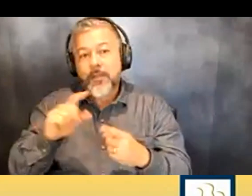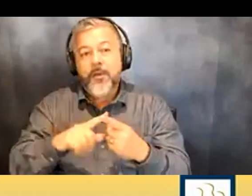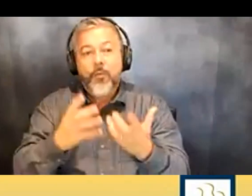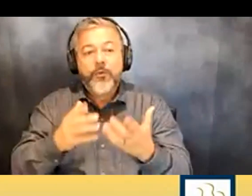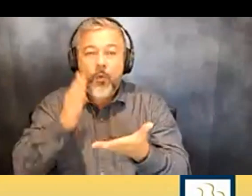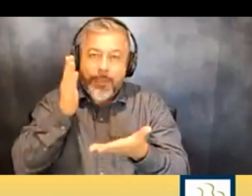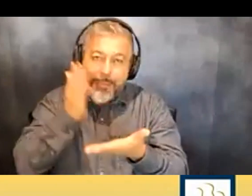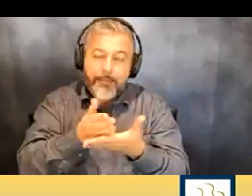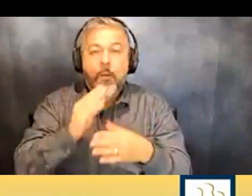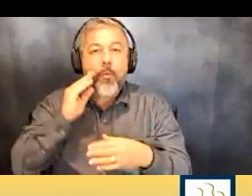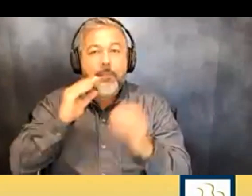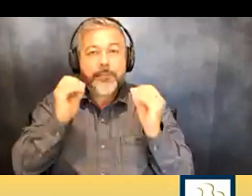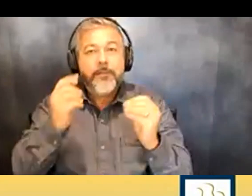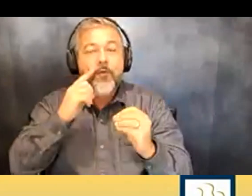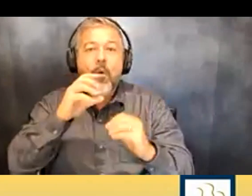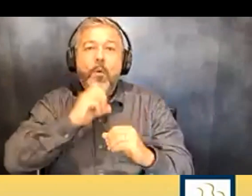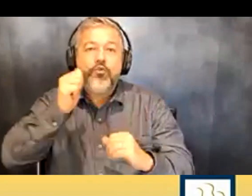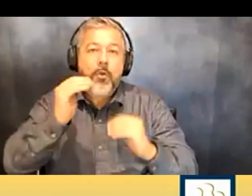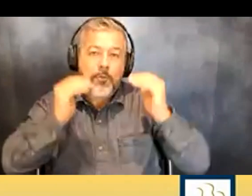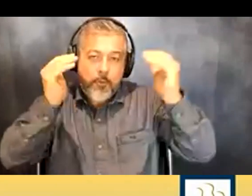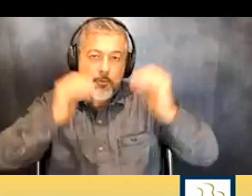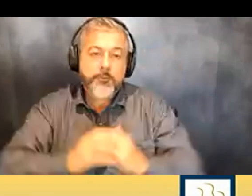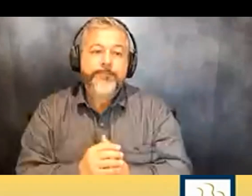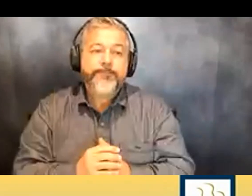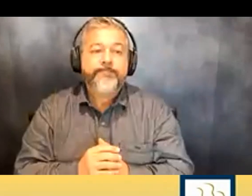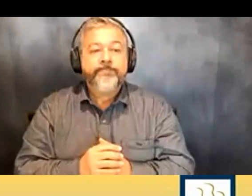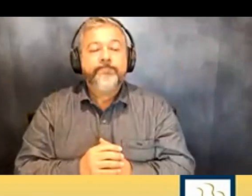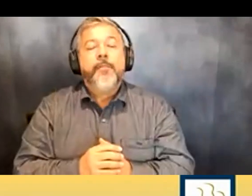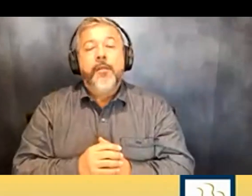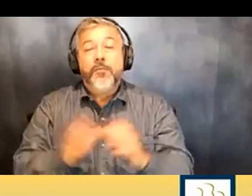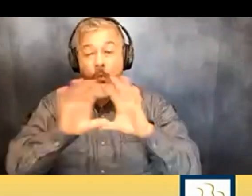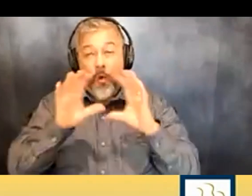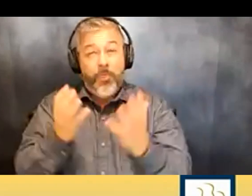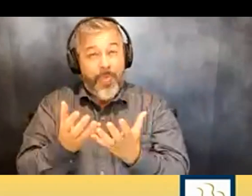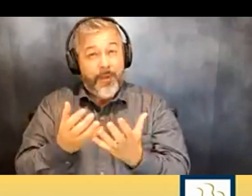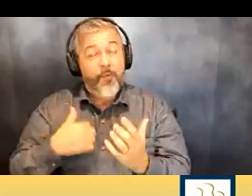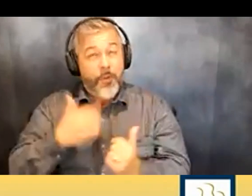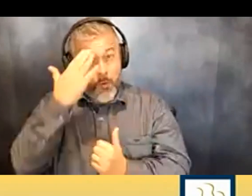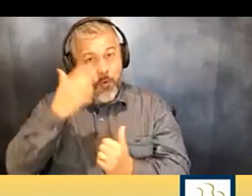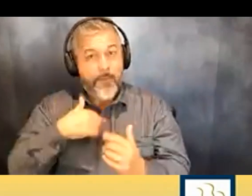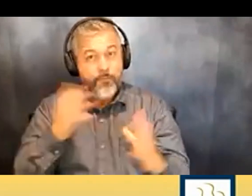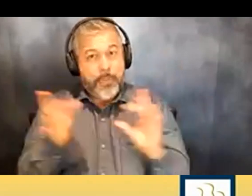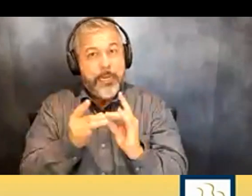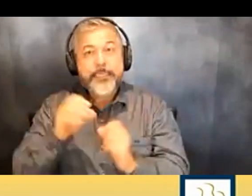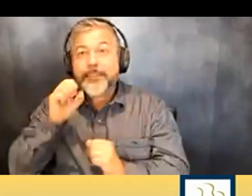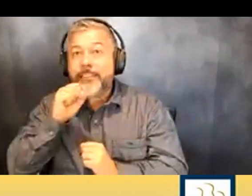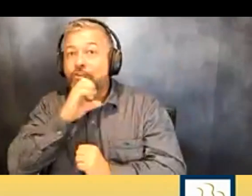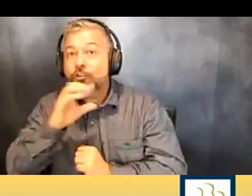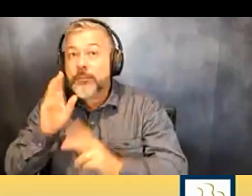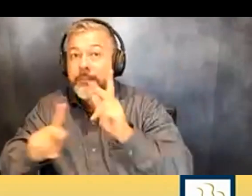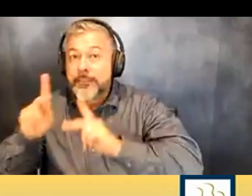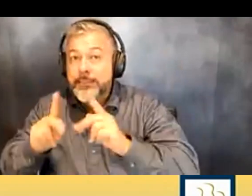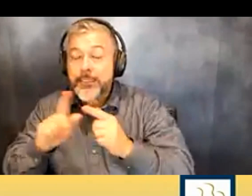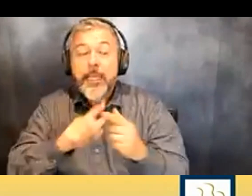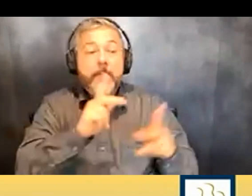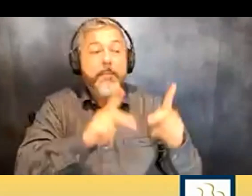adults. So with that, we really know that we have to connect seniors and people with